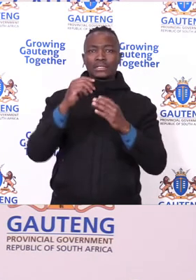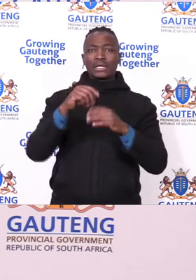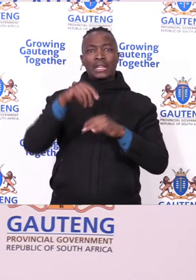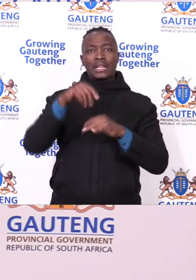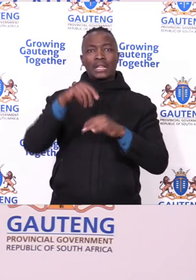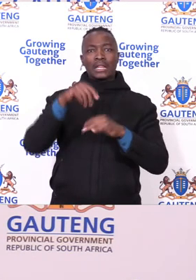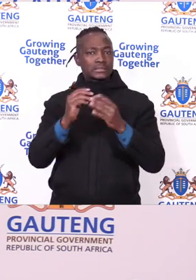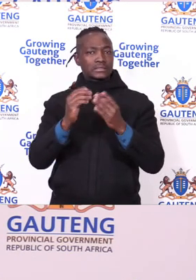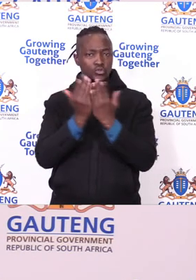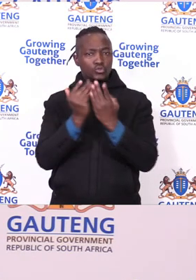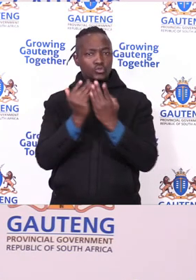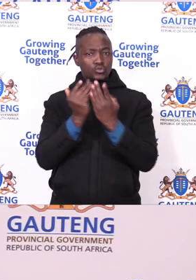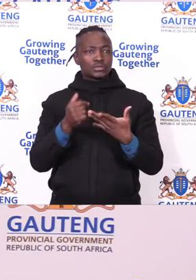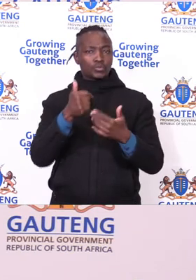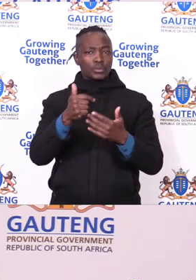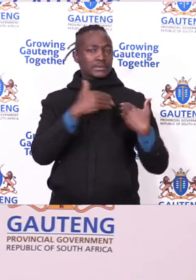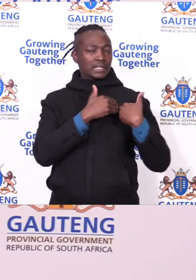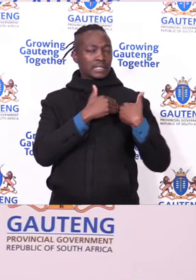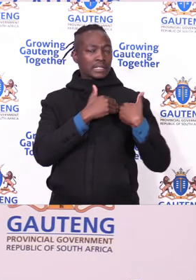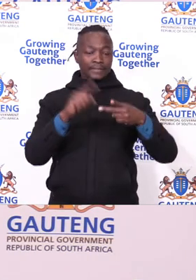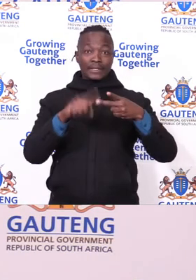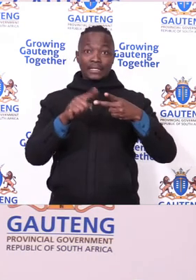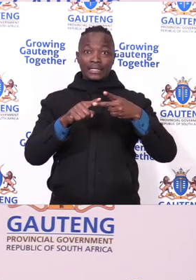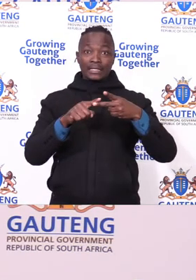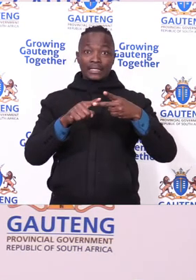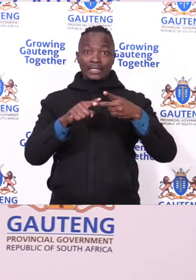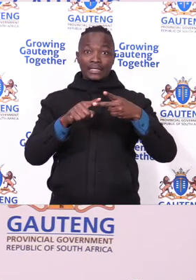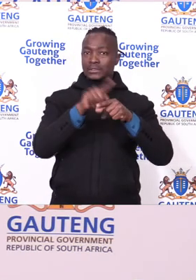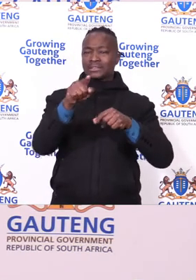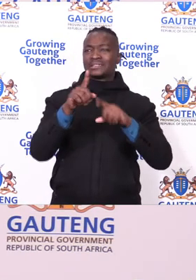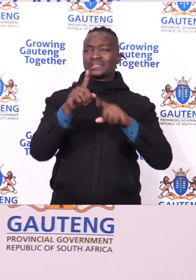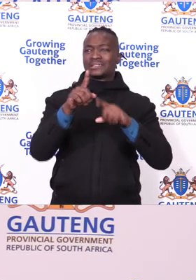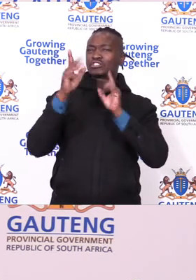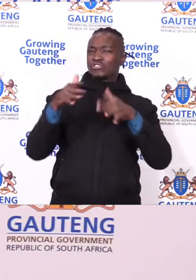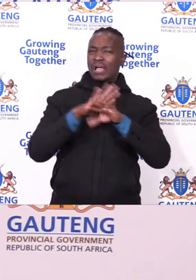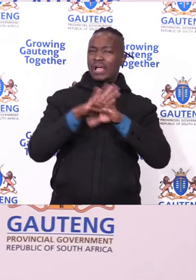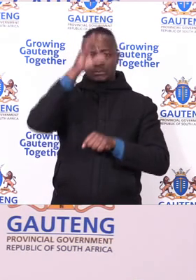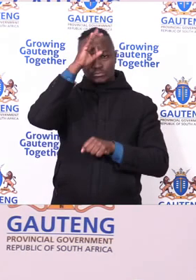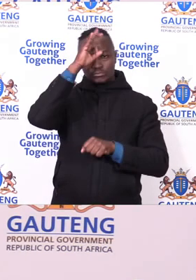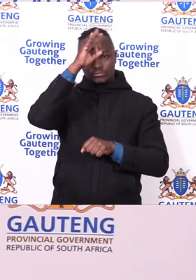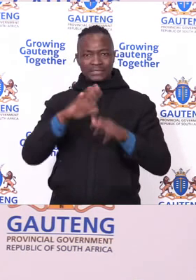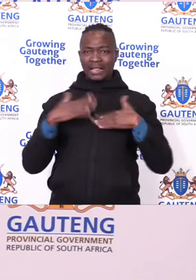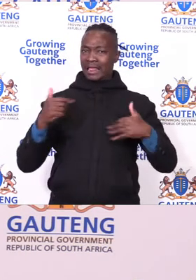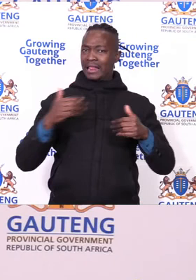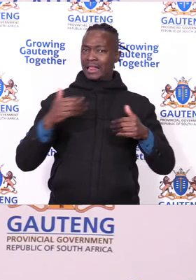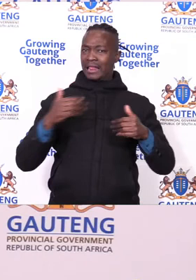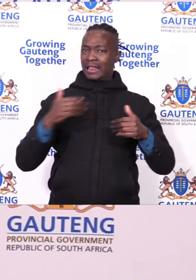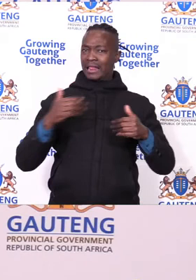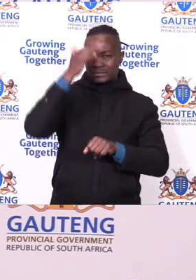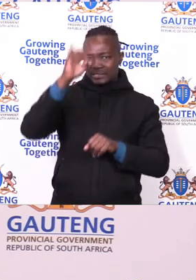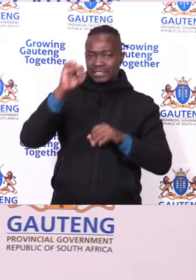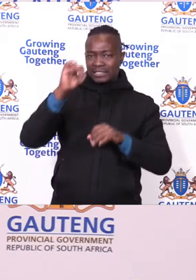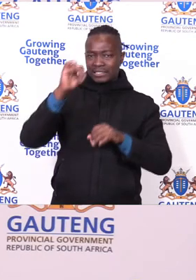be safe? The second question is that teachers, police officials, healthcare workers, and government officials